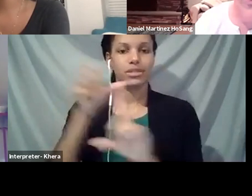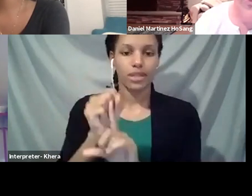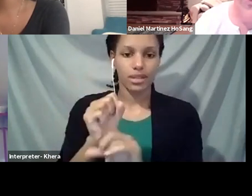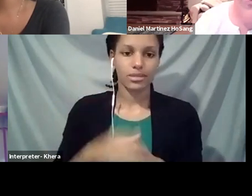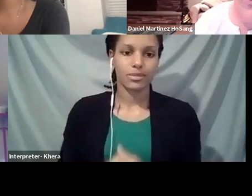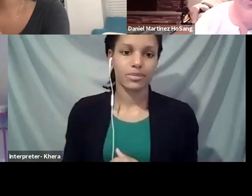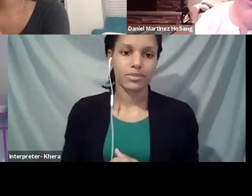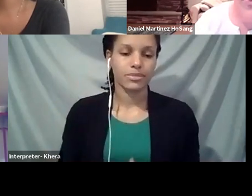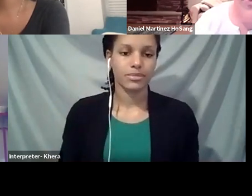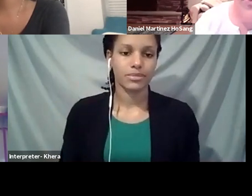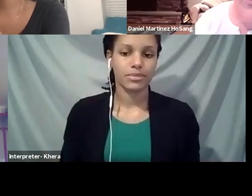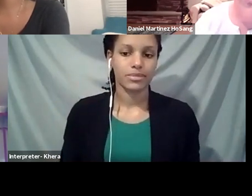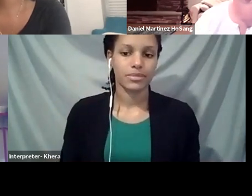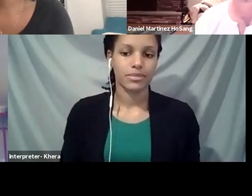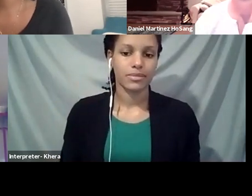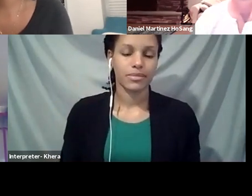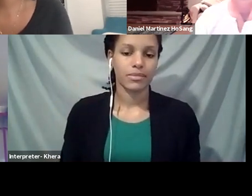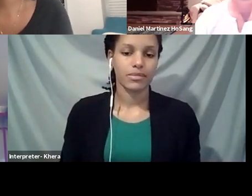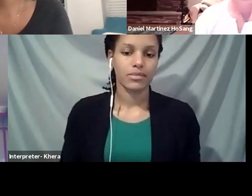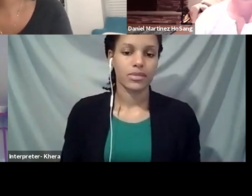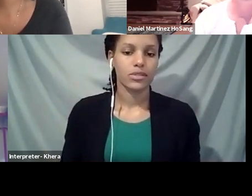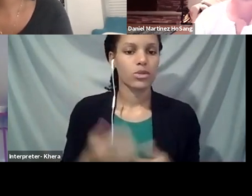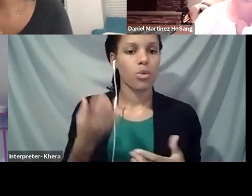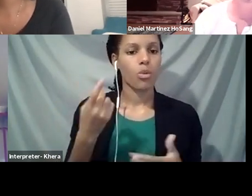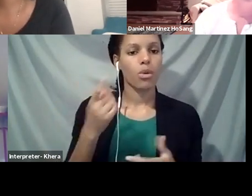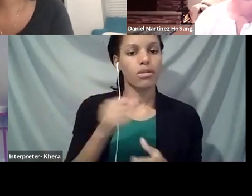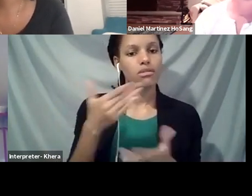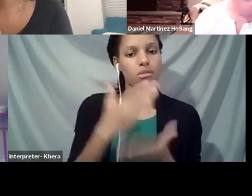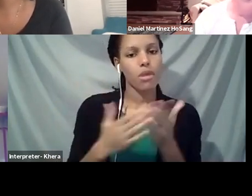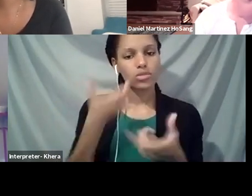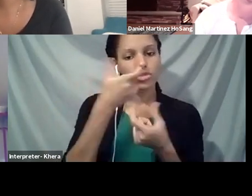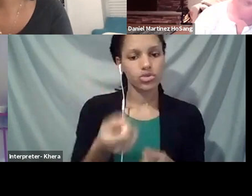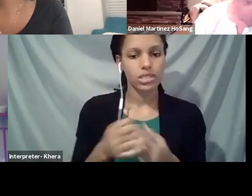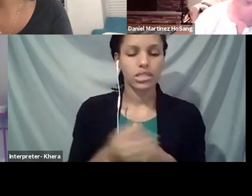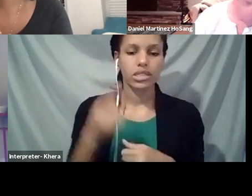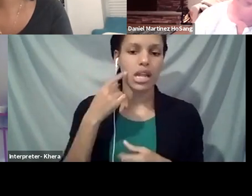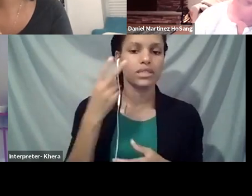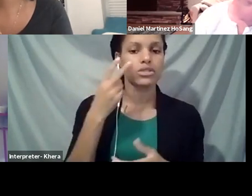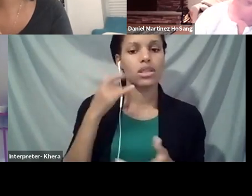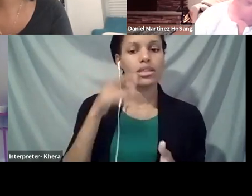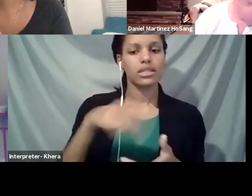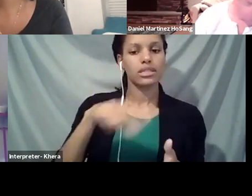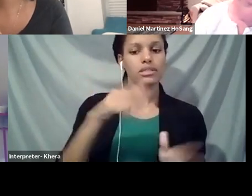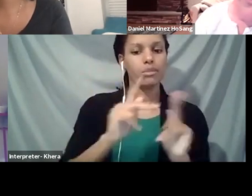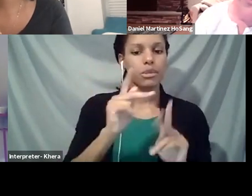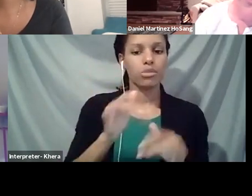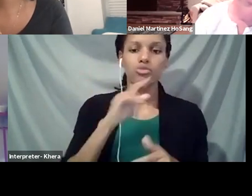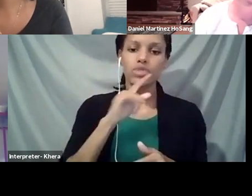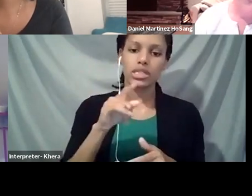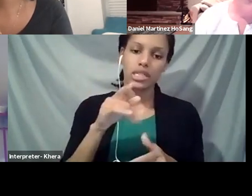One of the other interesting parts of my study was that I found that these individuals did still experience a racialized